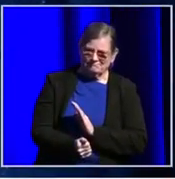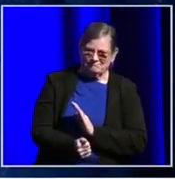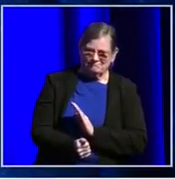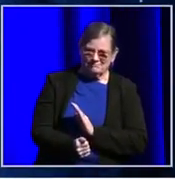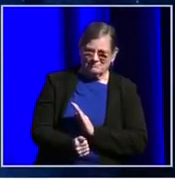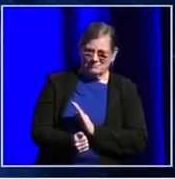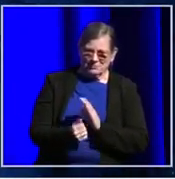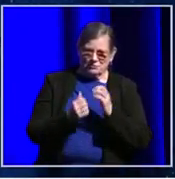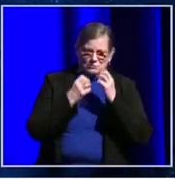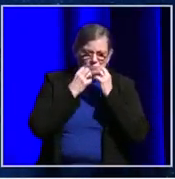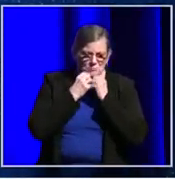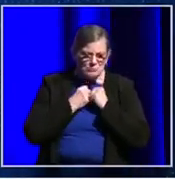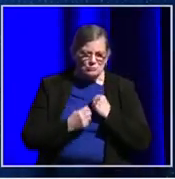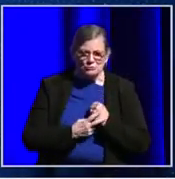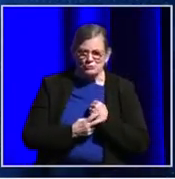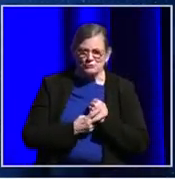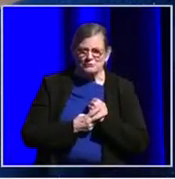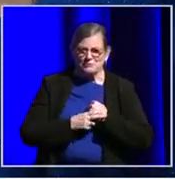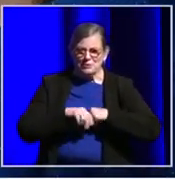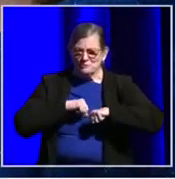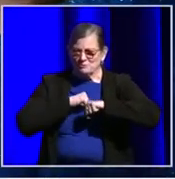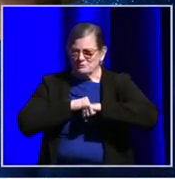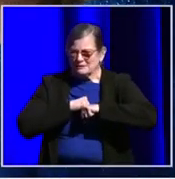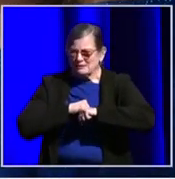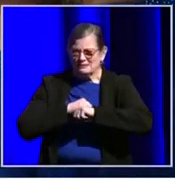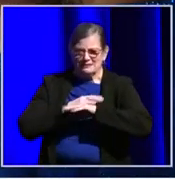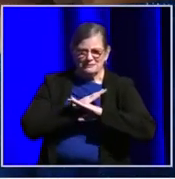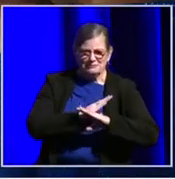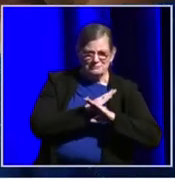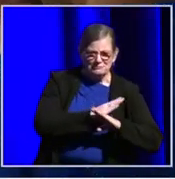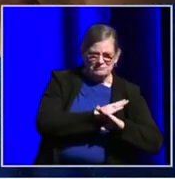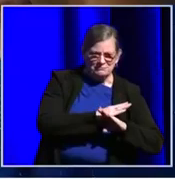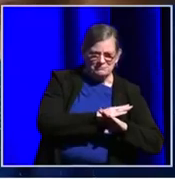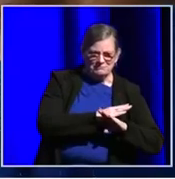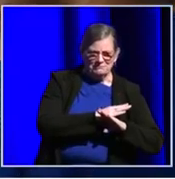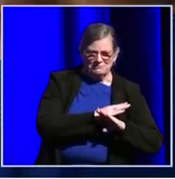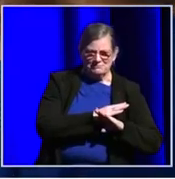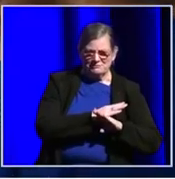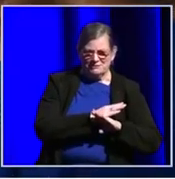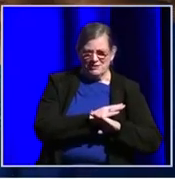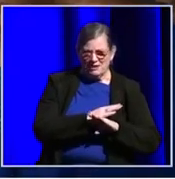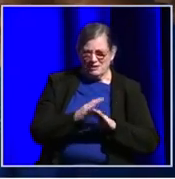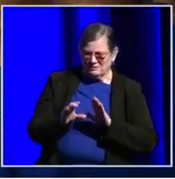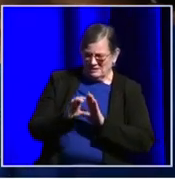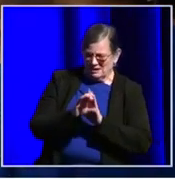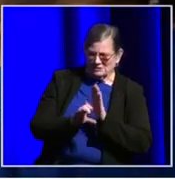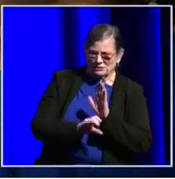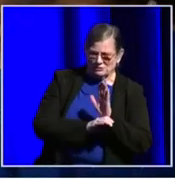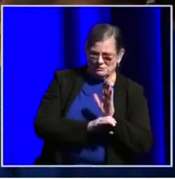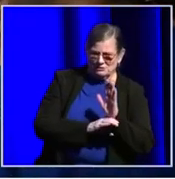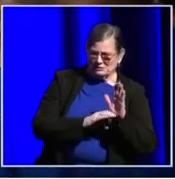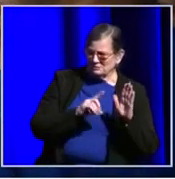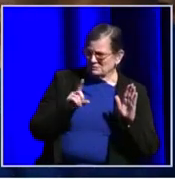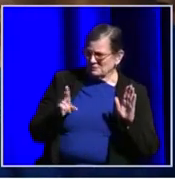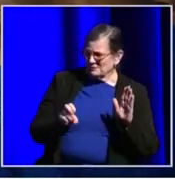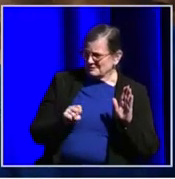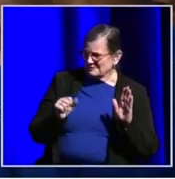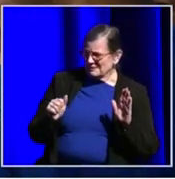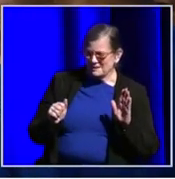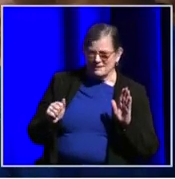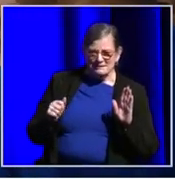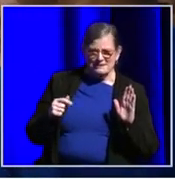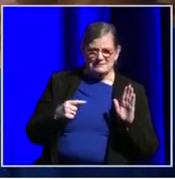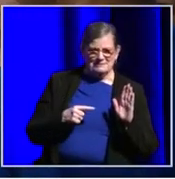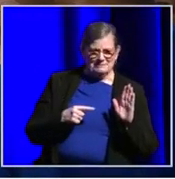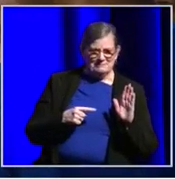Preserve, protect, and defend. Preserve, protect, and defend. The Constitution of the United States. The